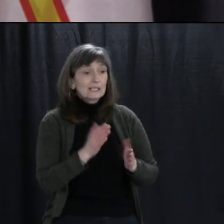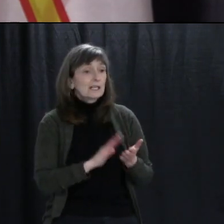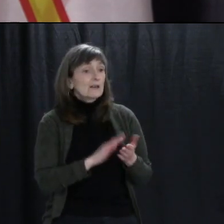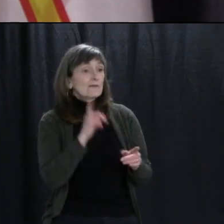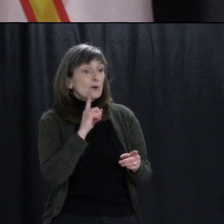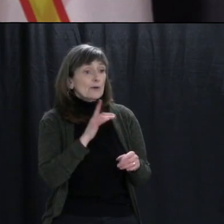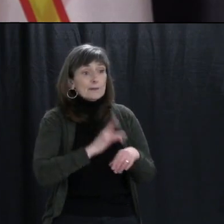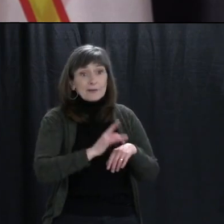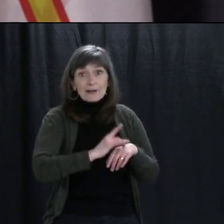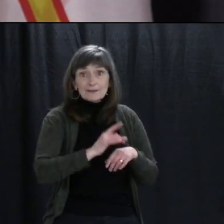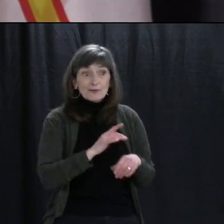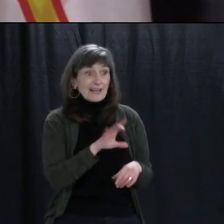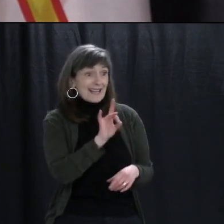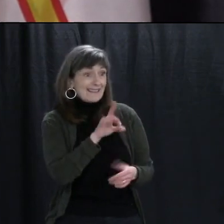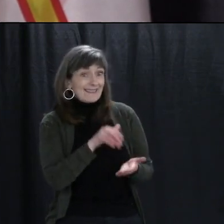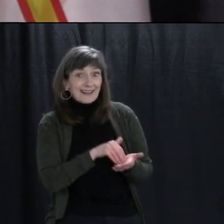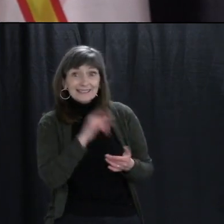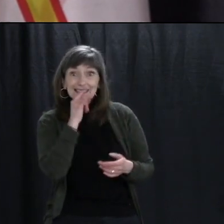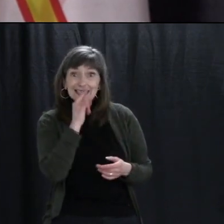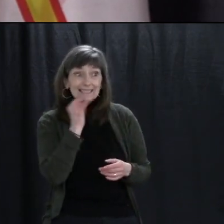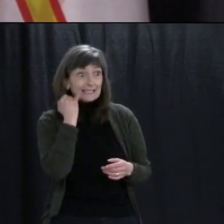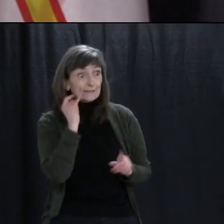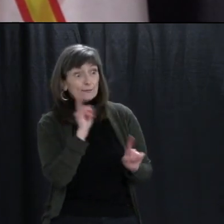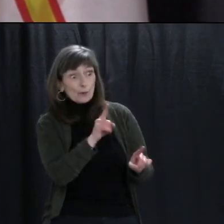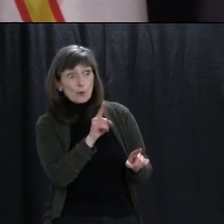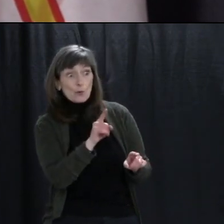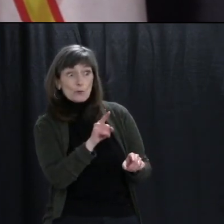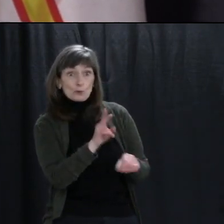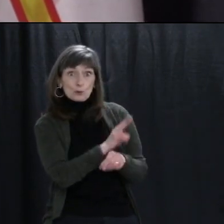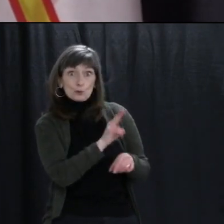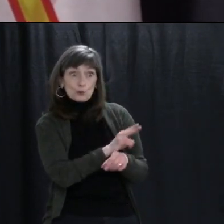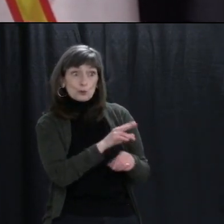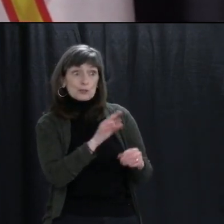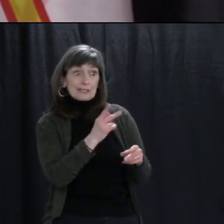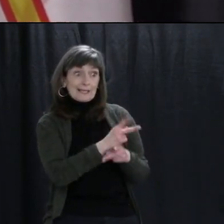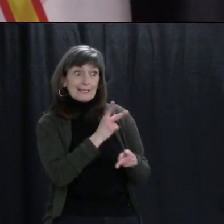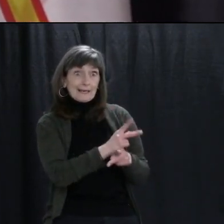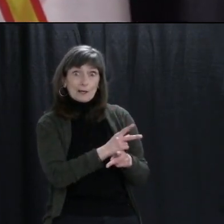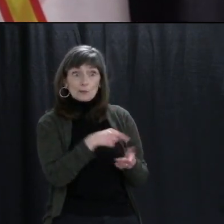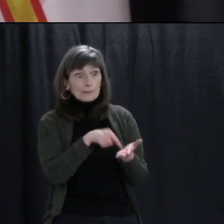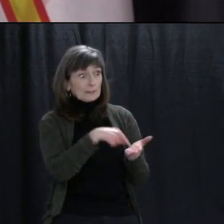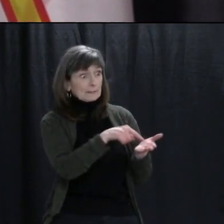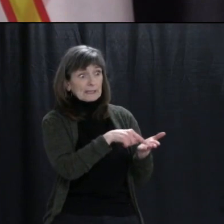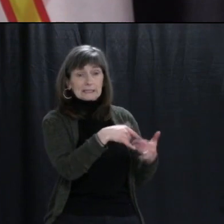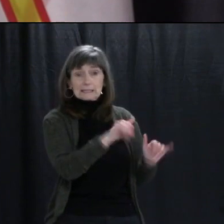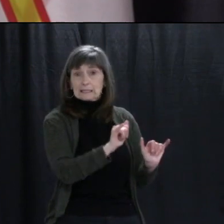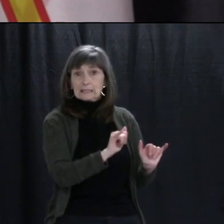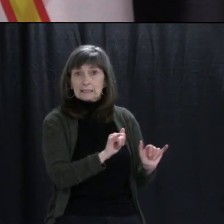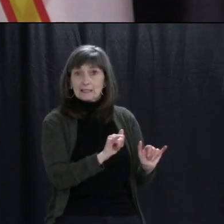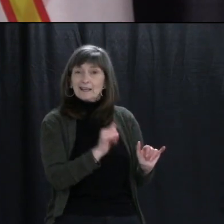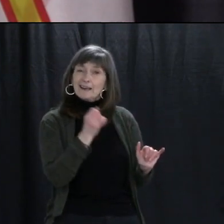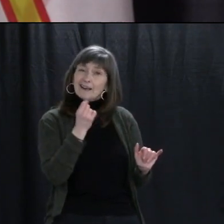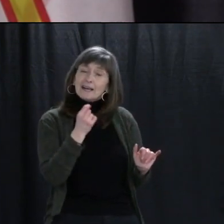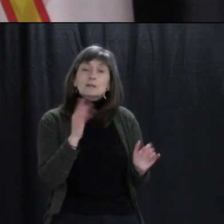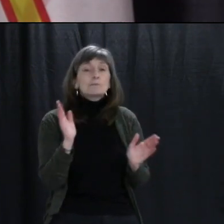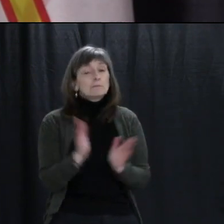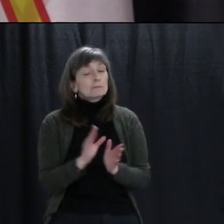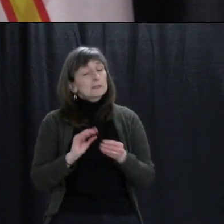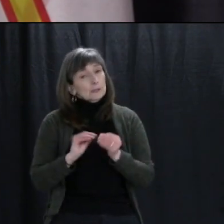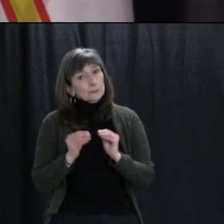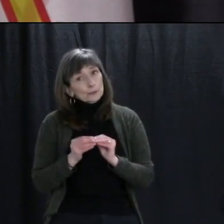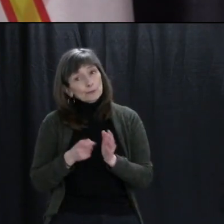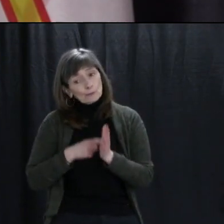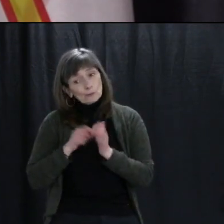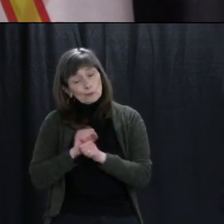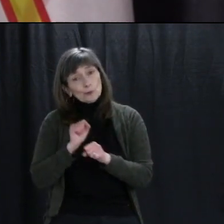for the spaces. There's some 8,000 spaces within our province, and there's going to be not a lot of people that will going to be require access